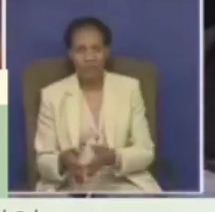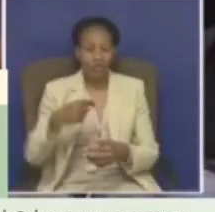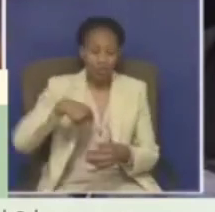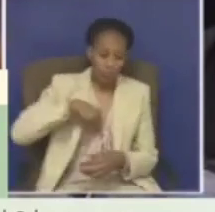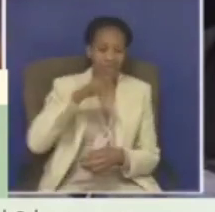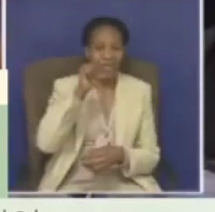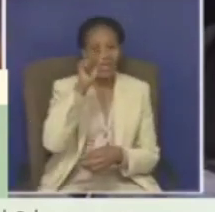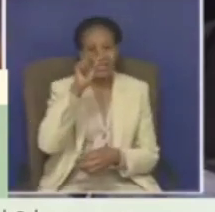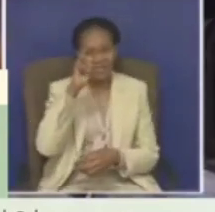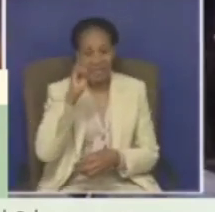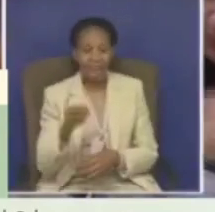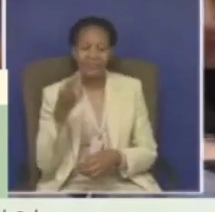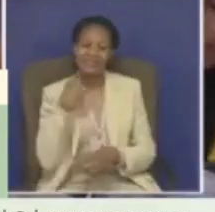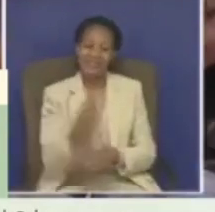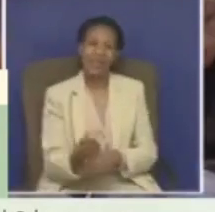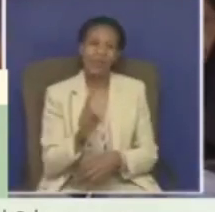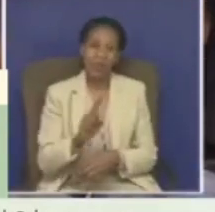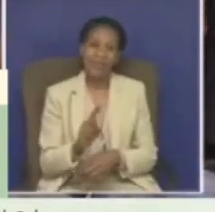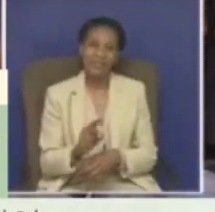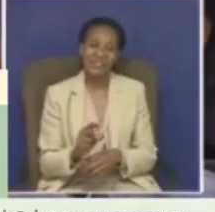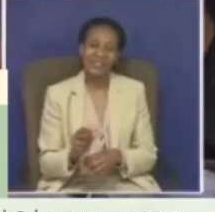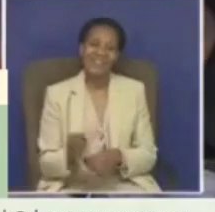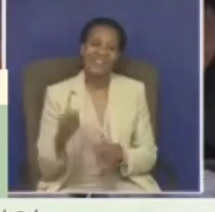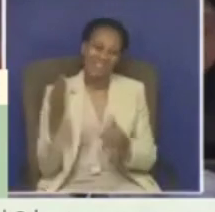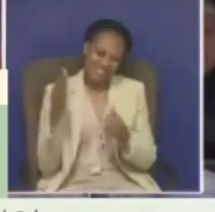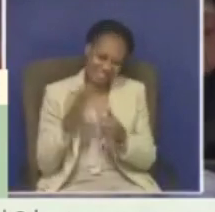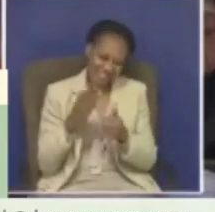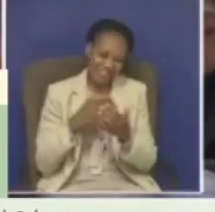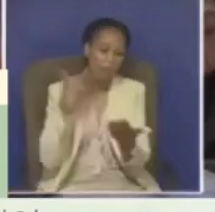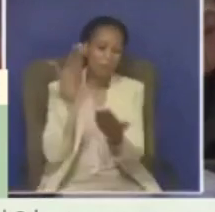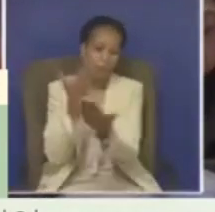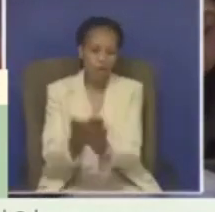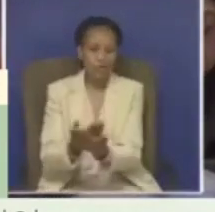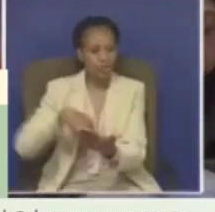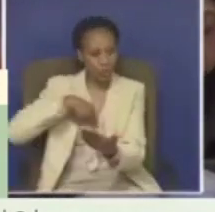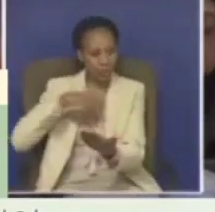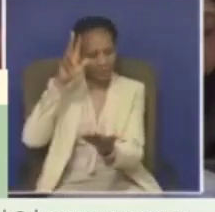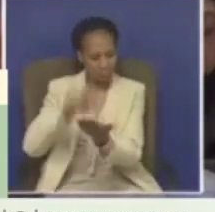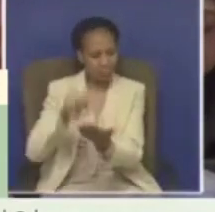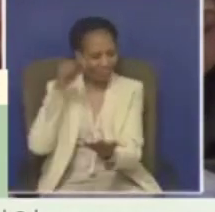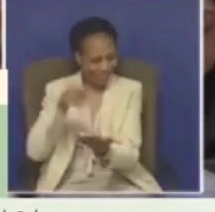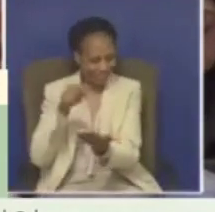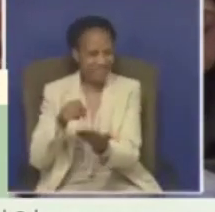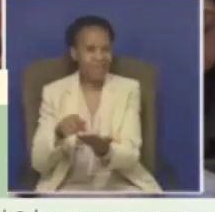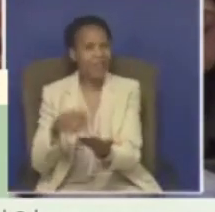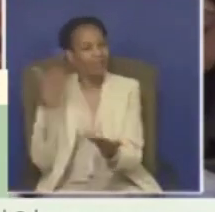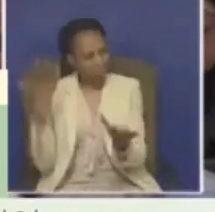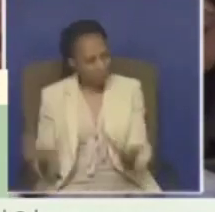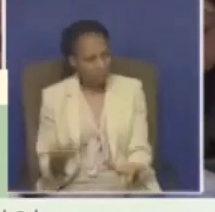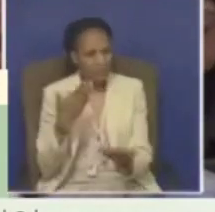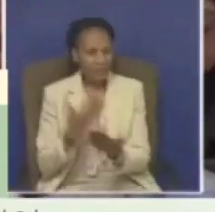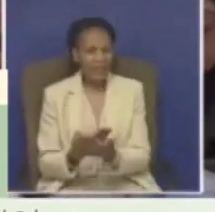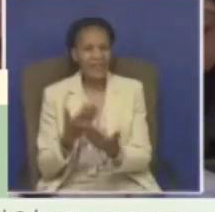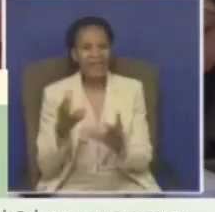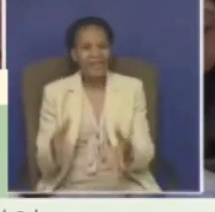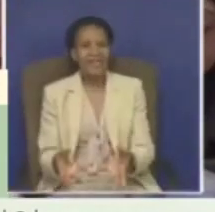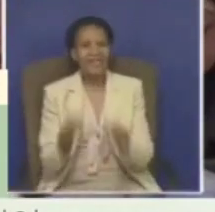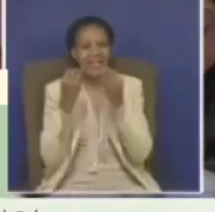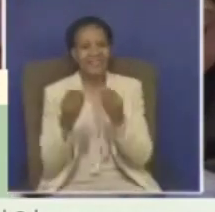the ATM are saying that let us stick to the original motion so that we get a specific committee